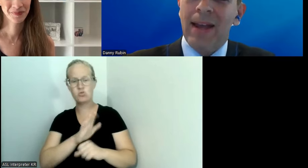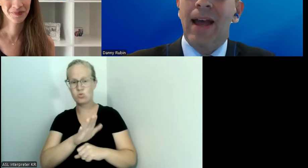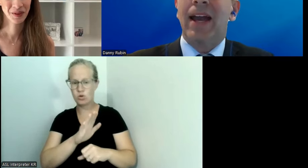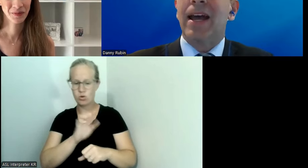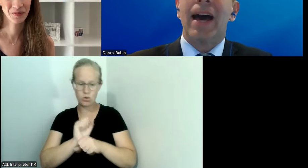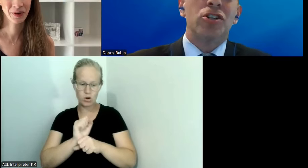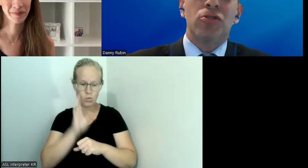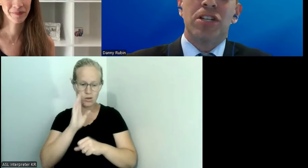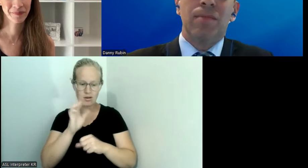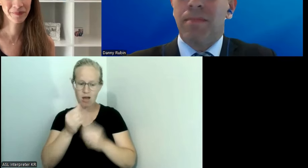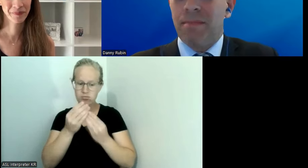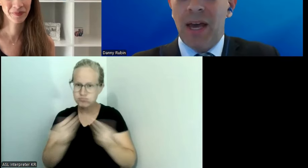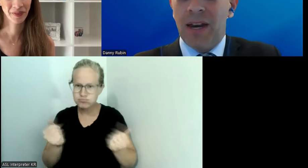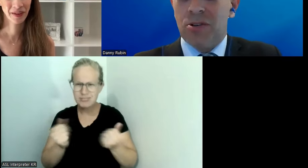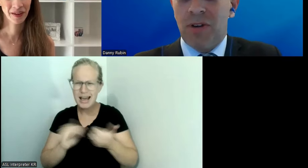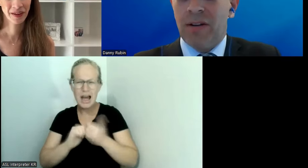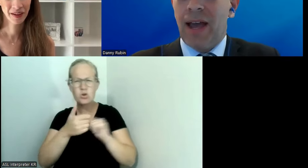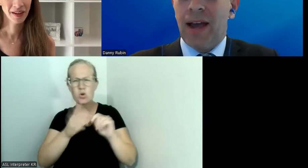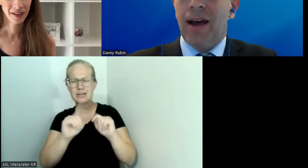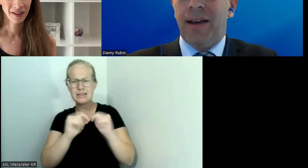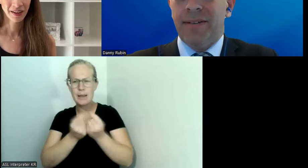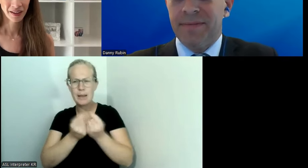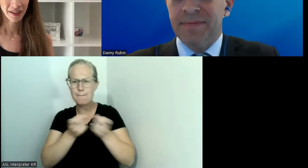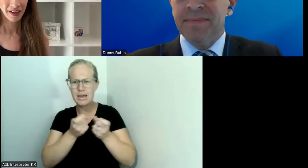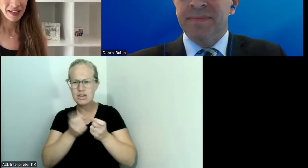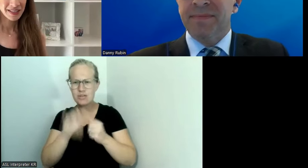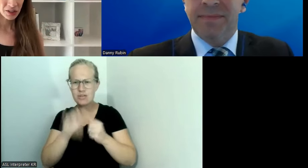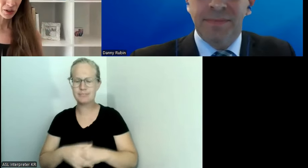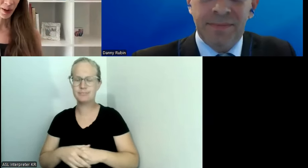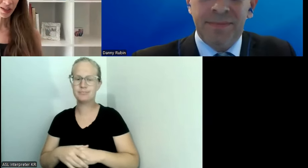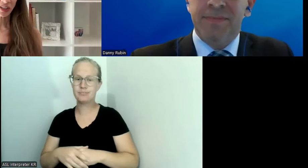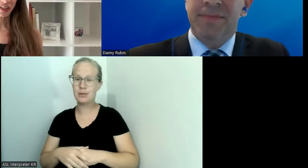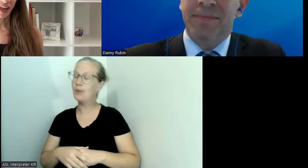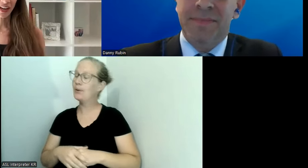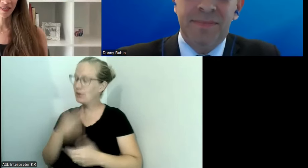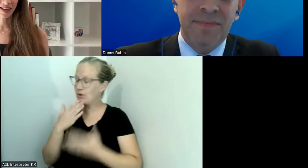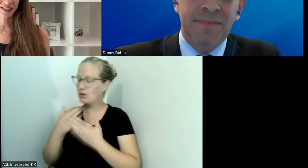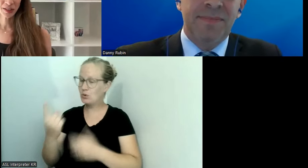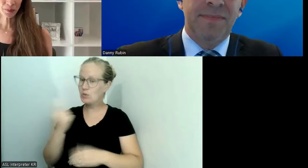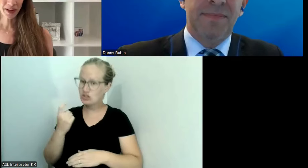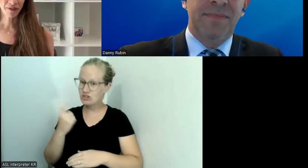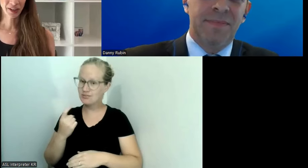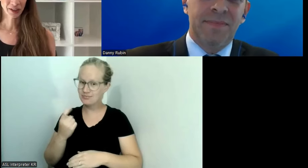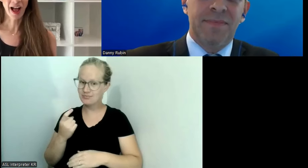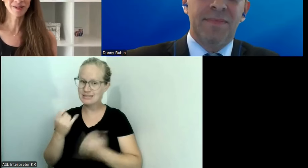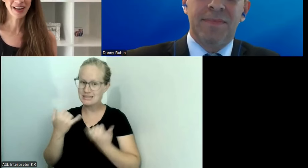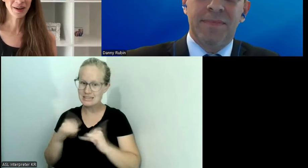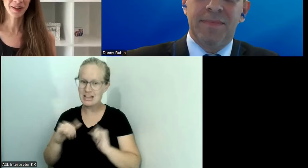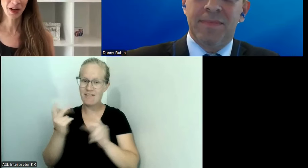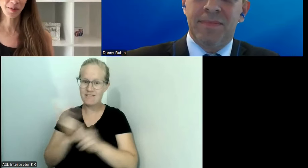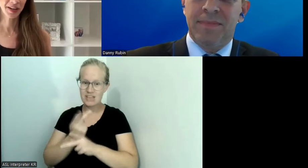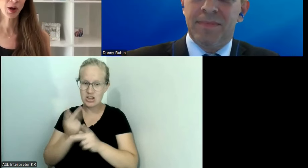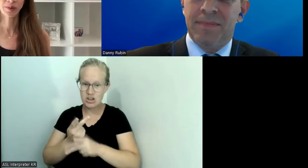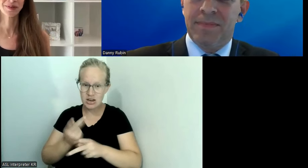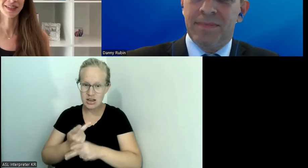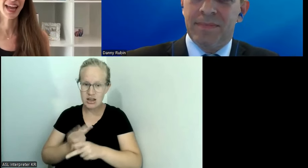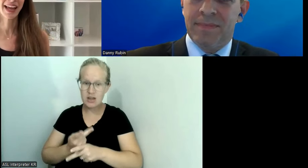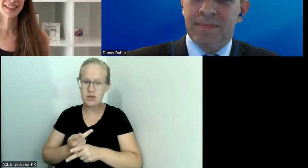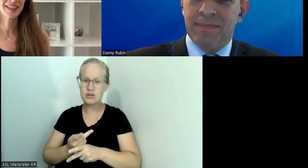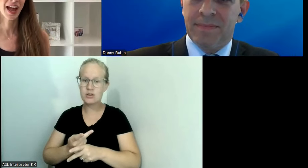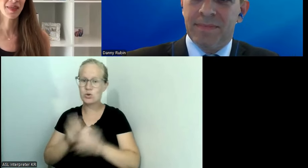away. How does your team manage around AI? It's such a good question. And I think it's still being figured out. I don't think anybody